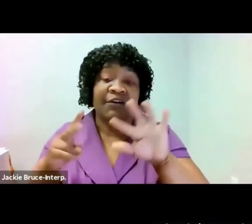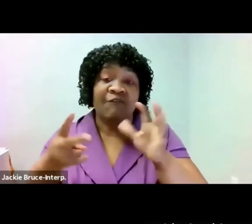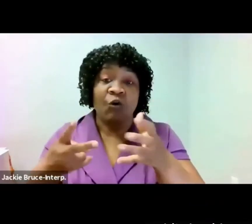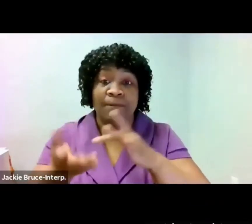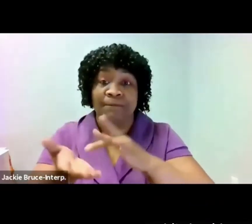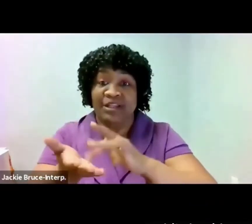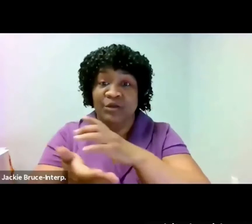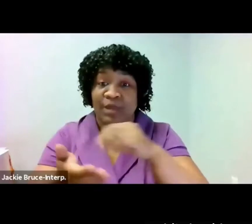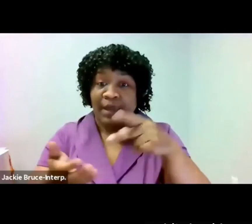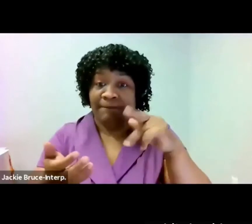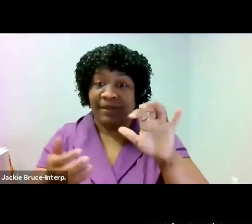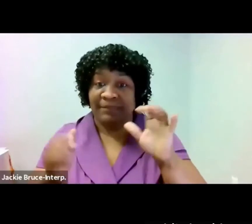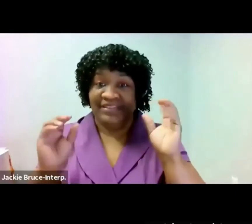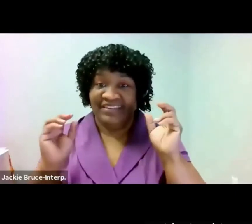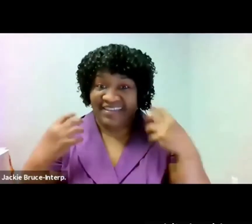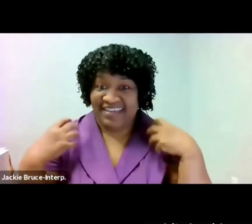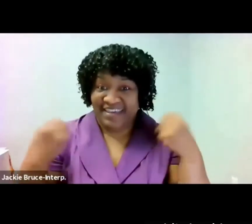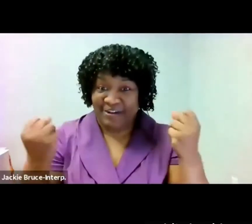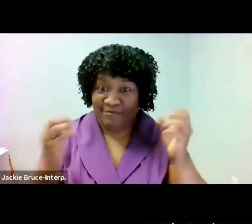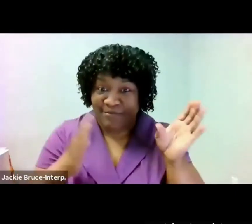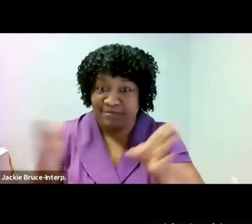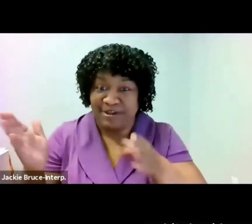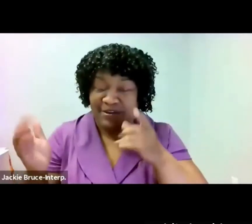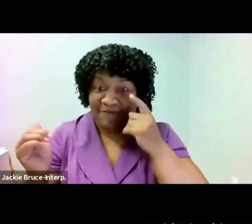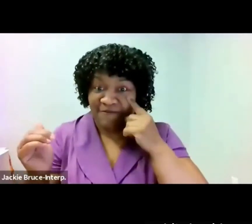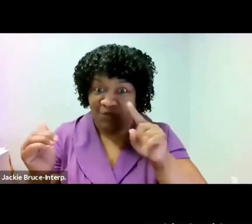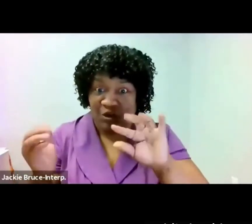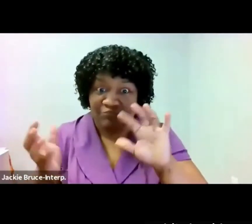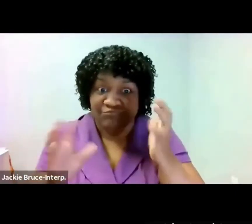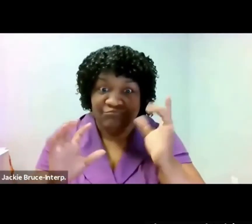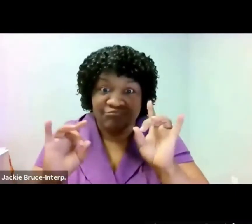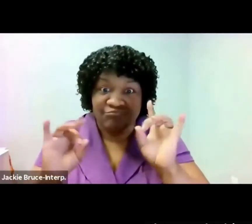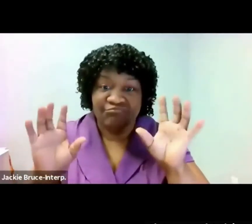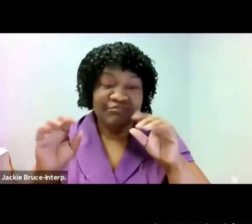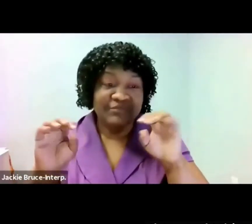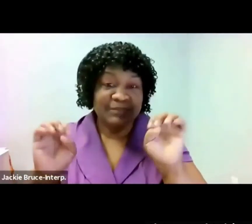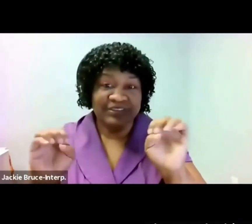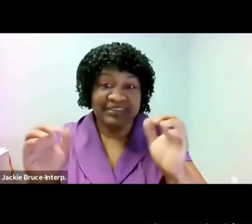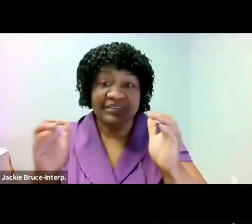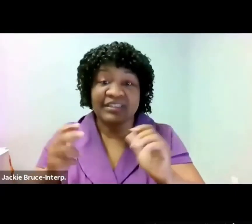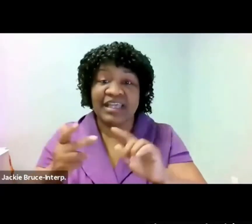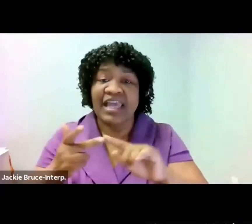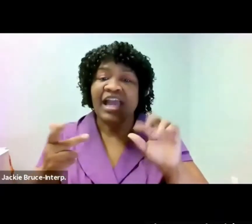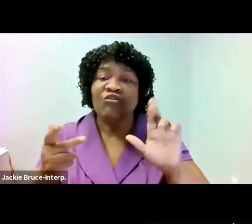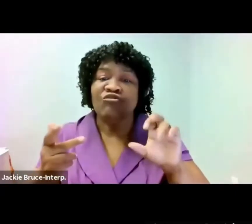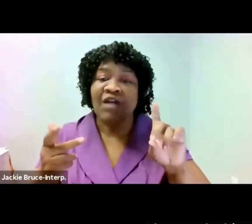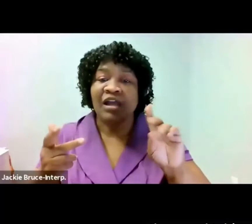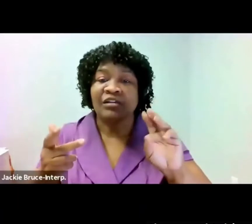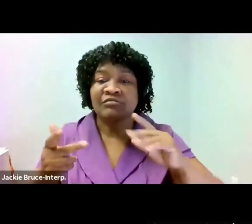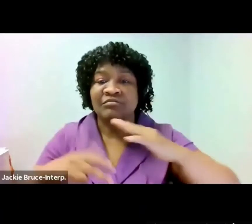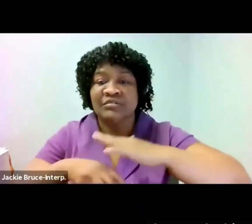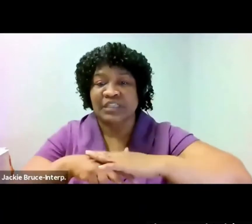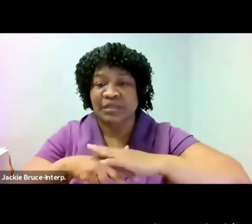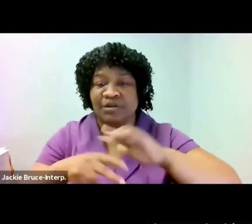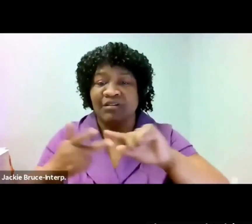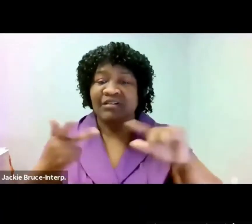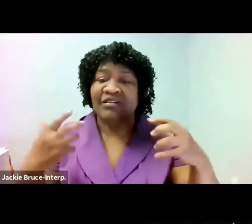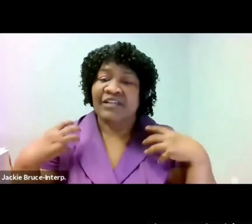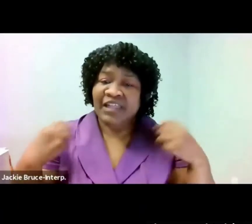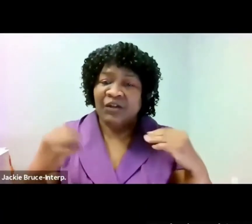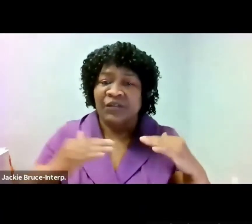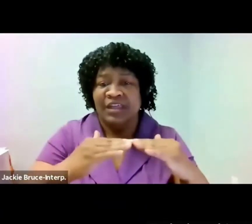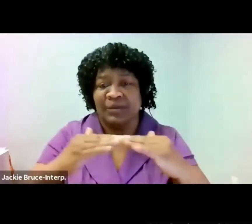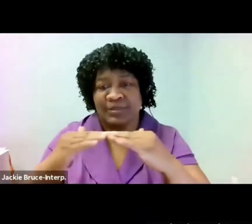Medical and Public Health Preparedness for Disasters and Emergencies, and the Roundtable on the Promotion of Health